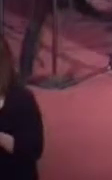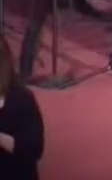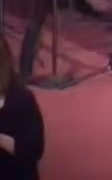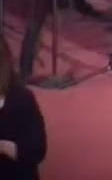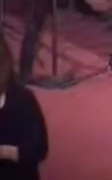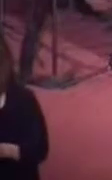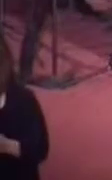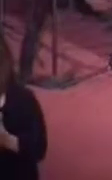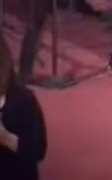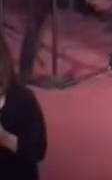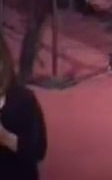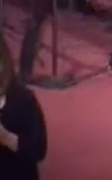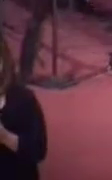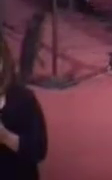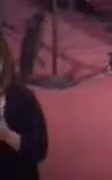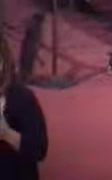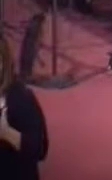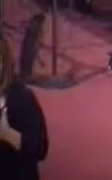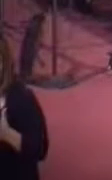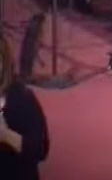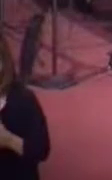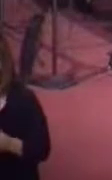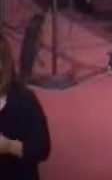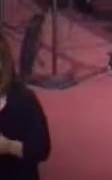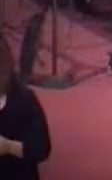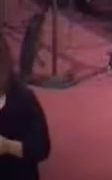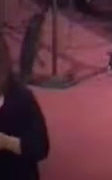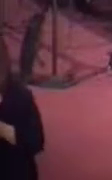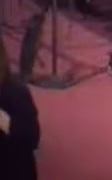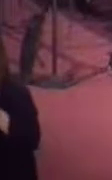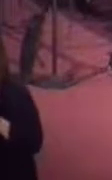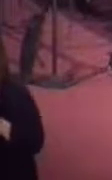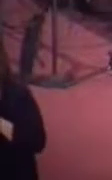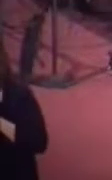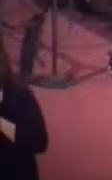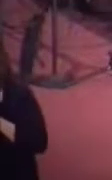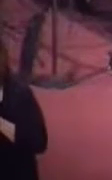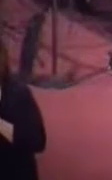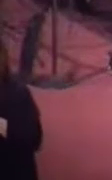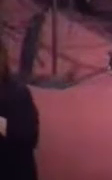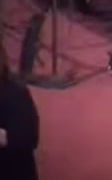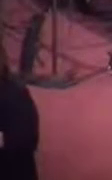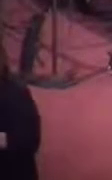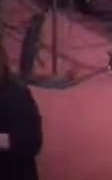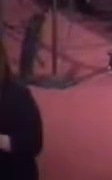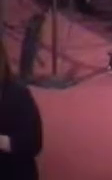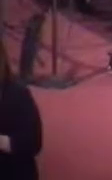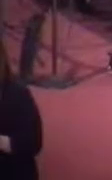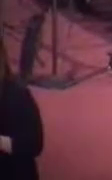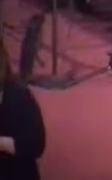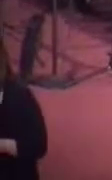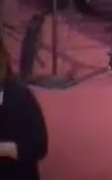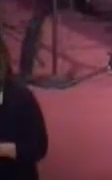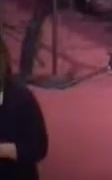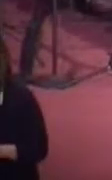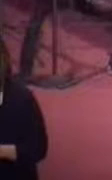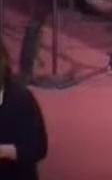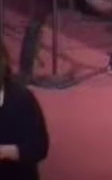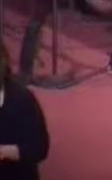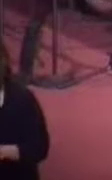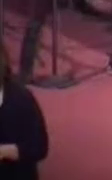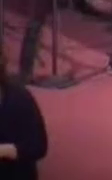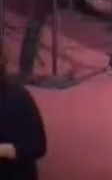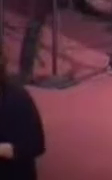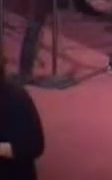you at the beginning of this message that Isaiah prophesied 150 years before the Medo-Persian Empire that there would be a man